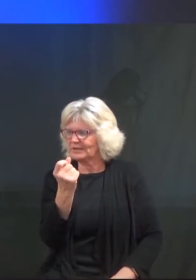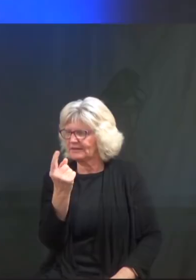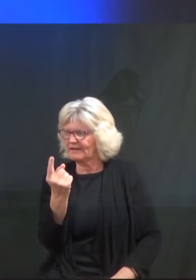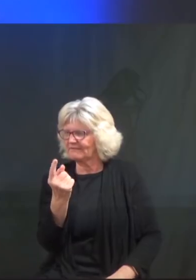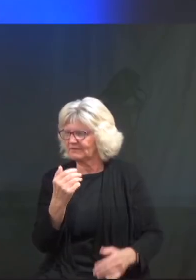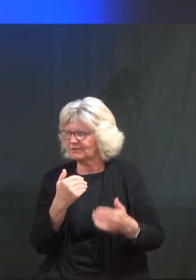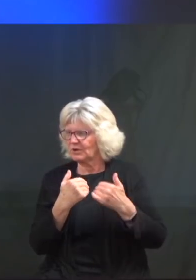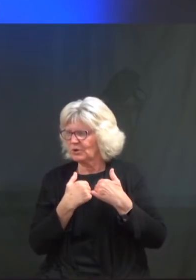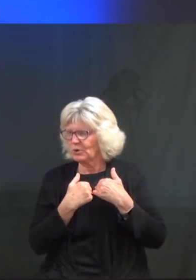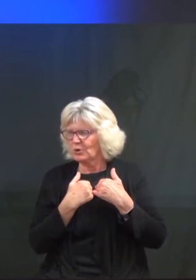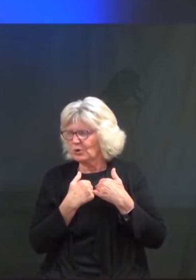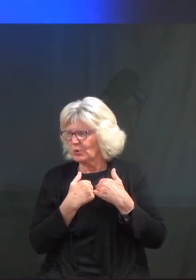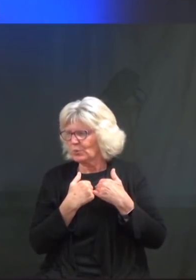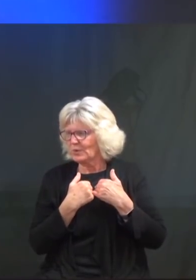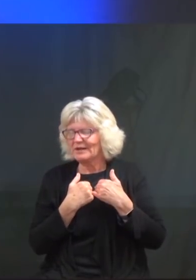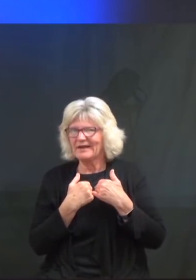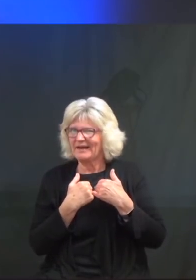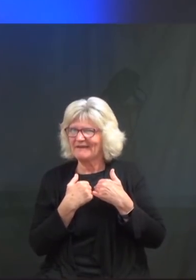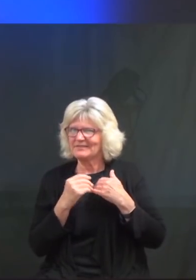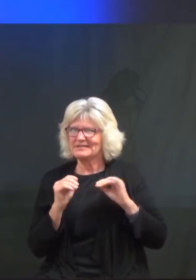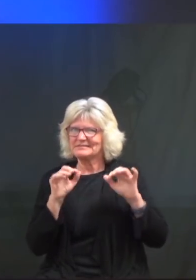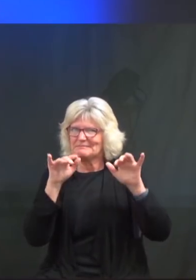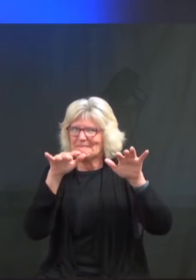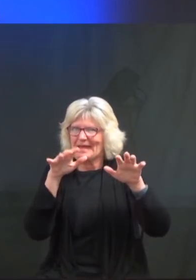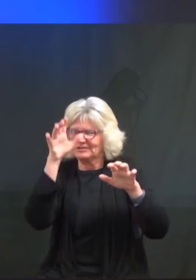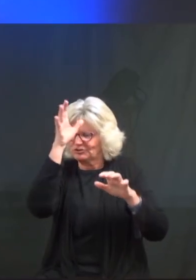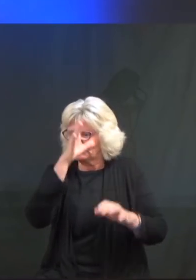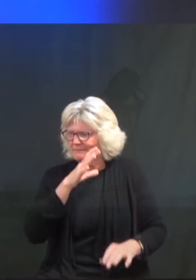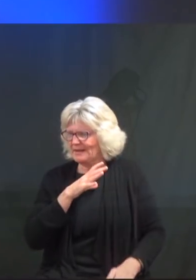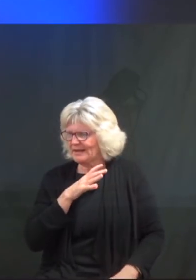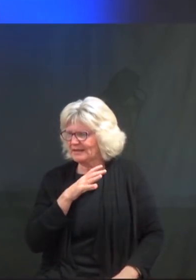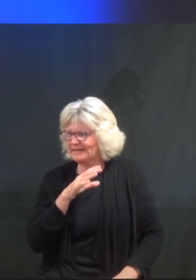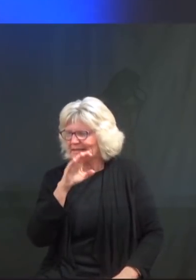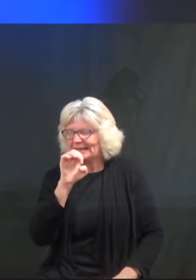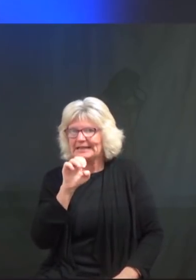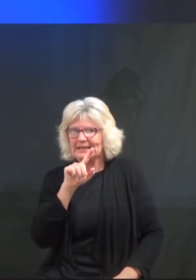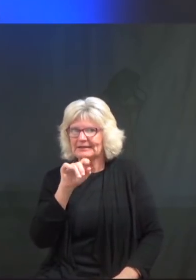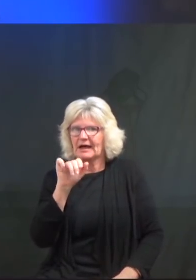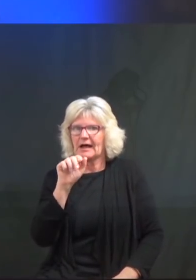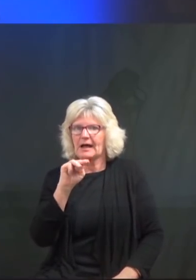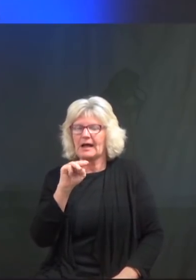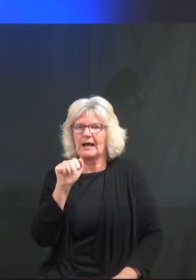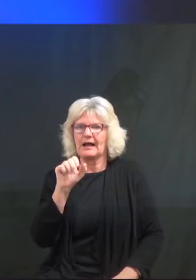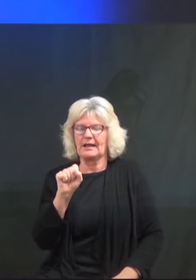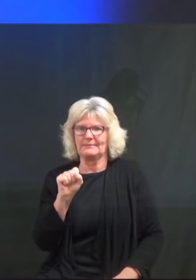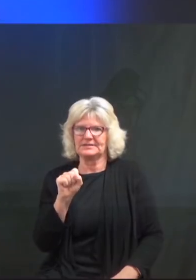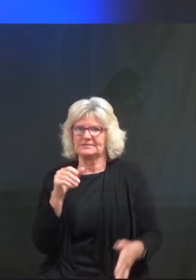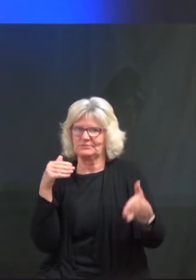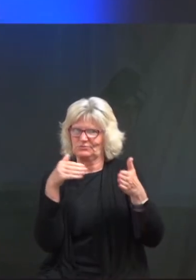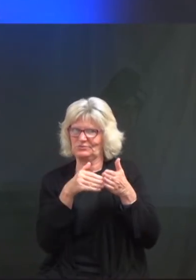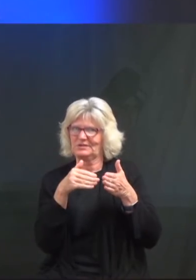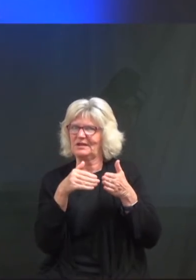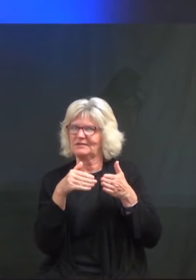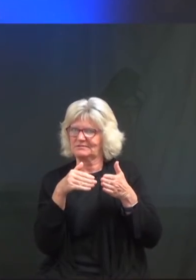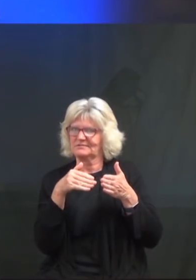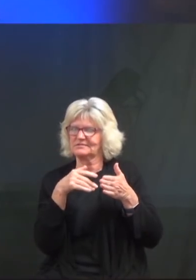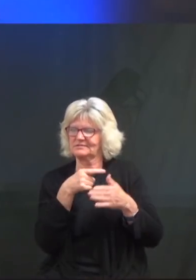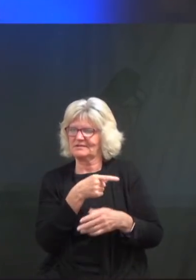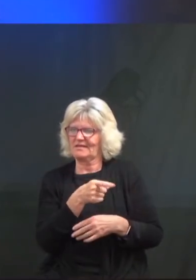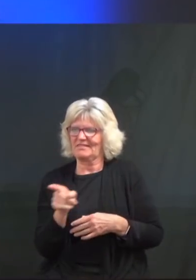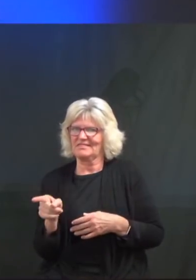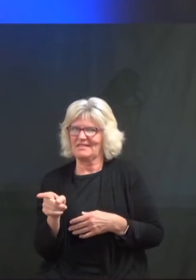Elymas, who opposes them as he's talking to this governor and he's sharing that